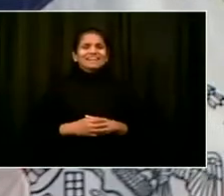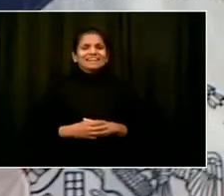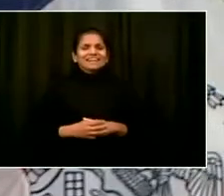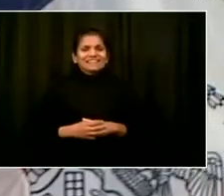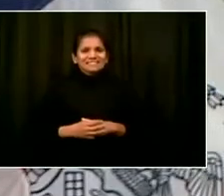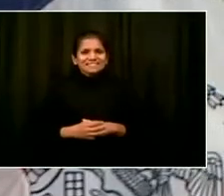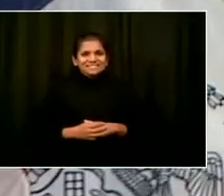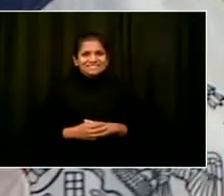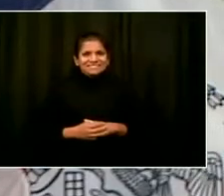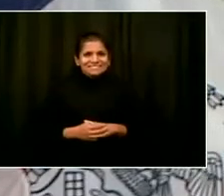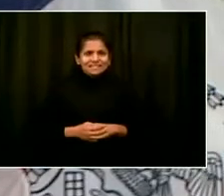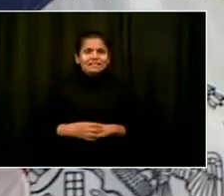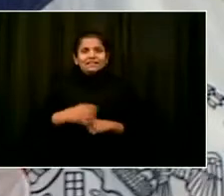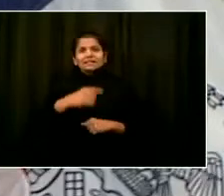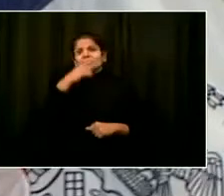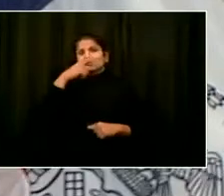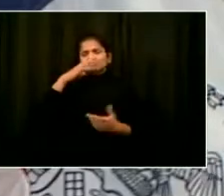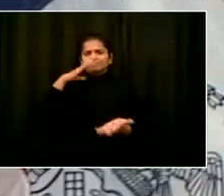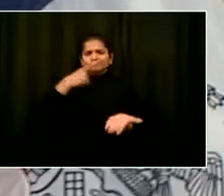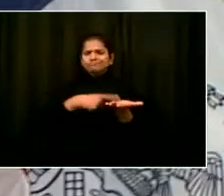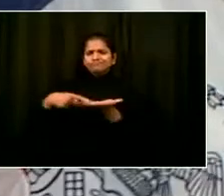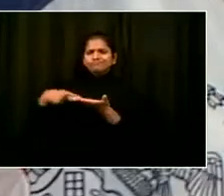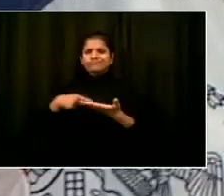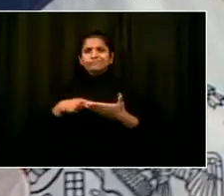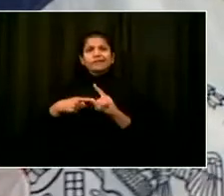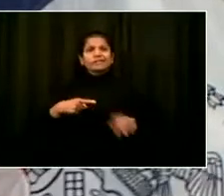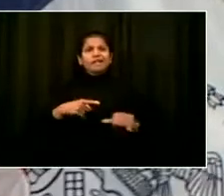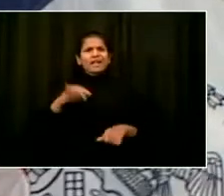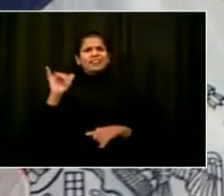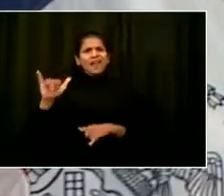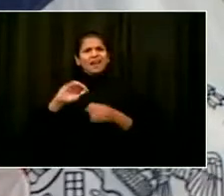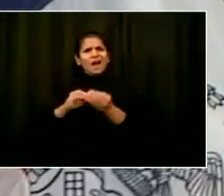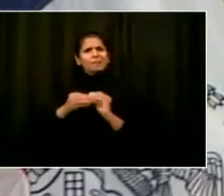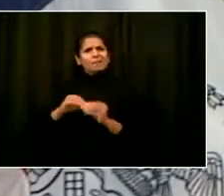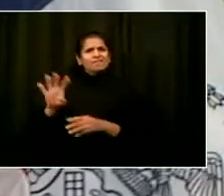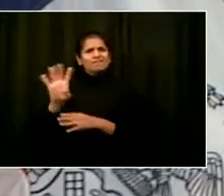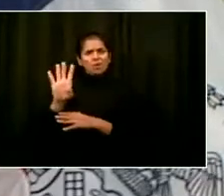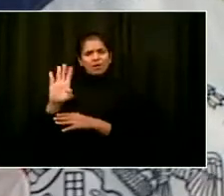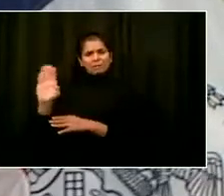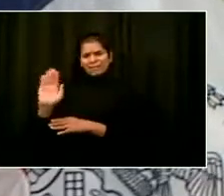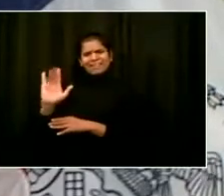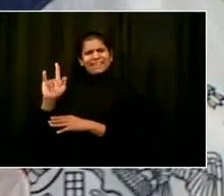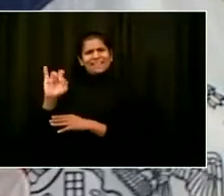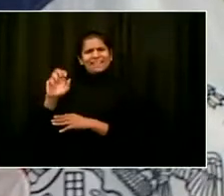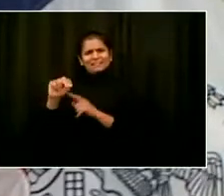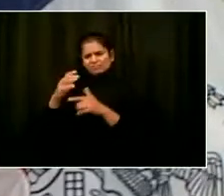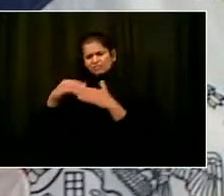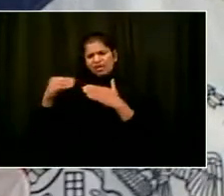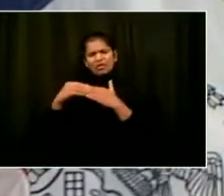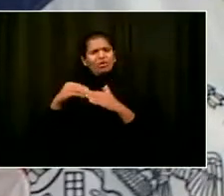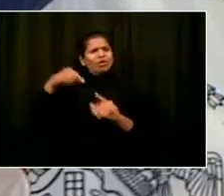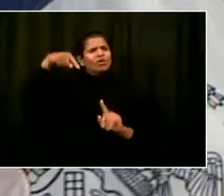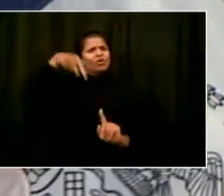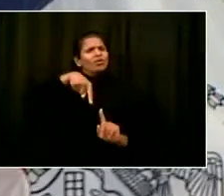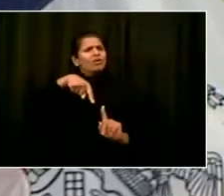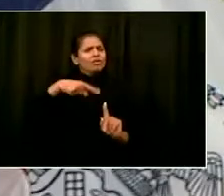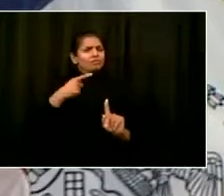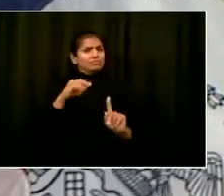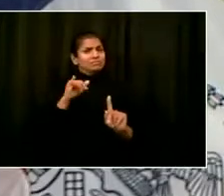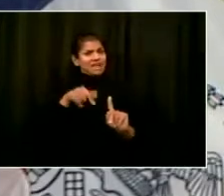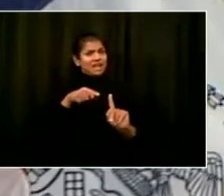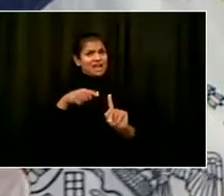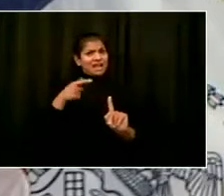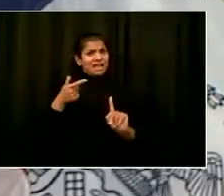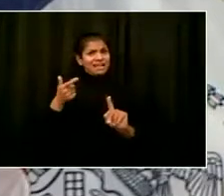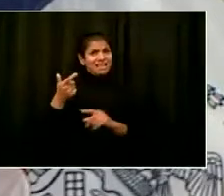talk about this four nearly four billion dollar budget deficit um what do you say to critics who say you need to do more um to address it